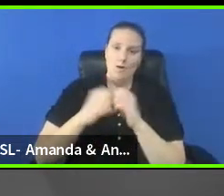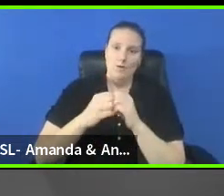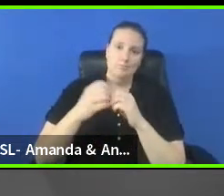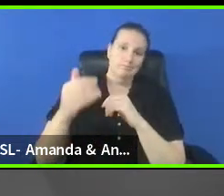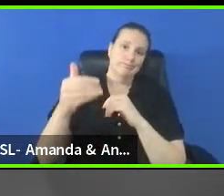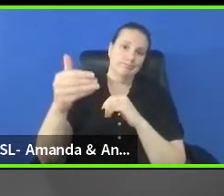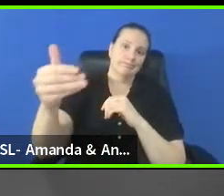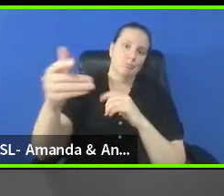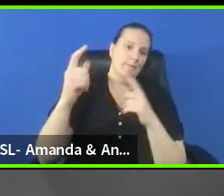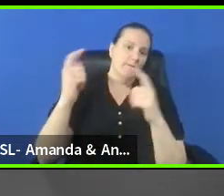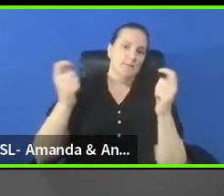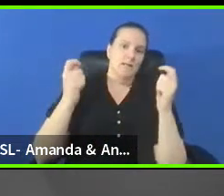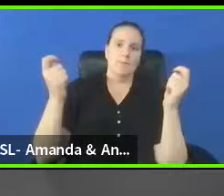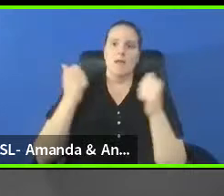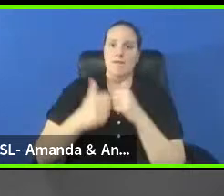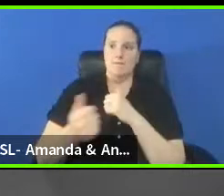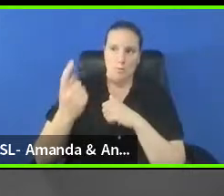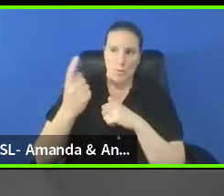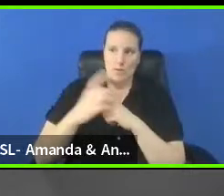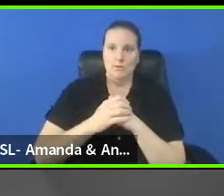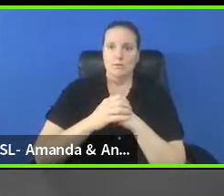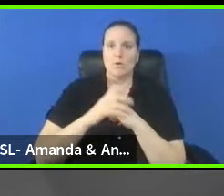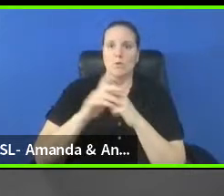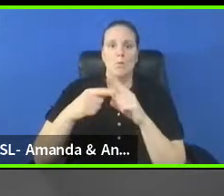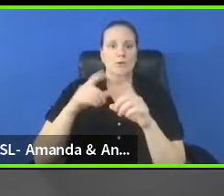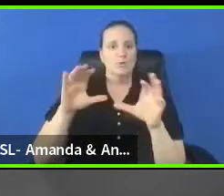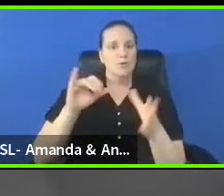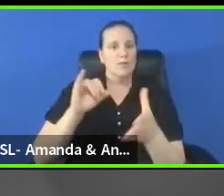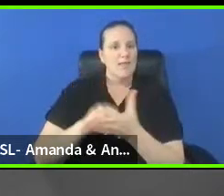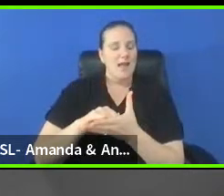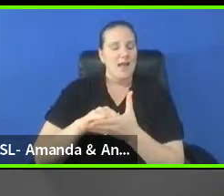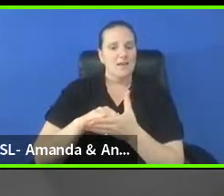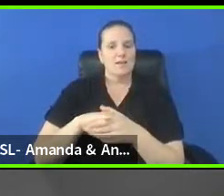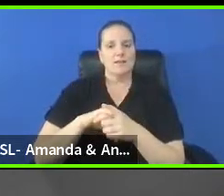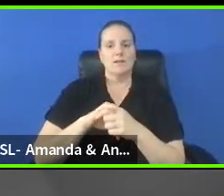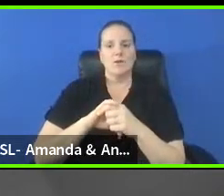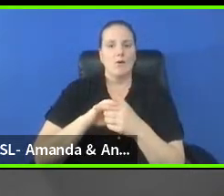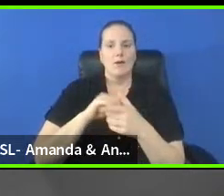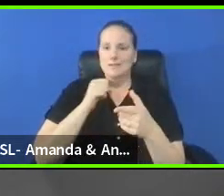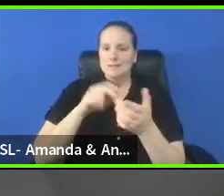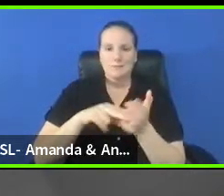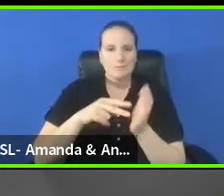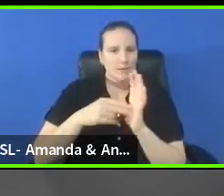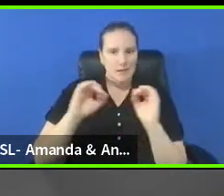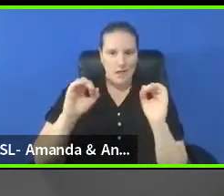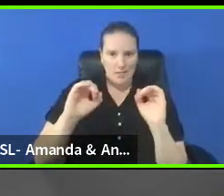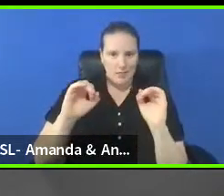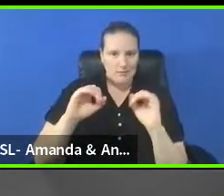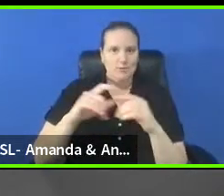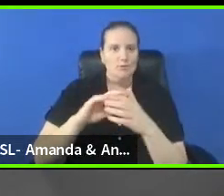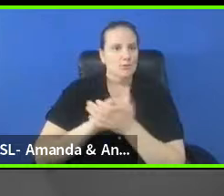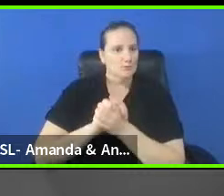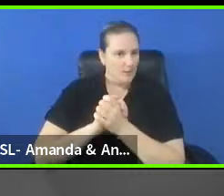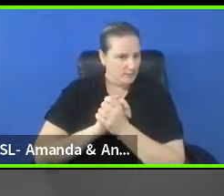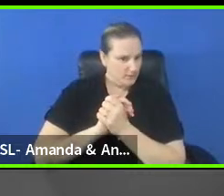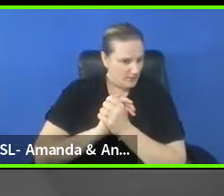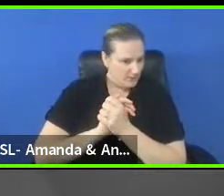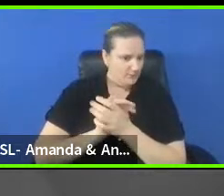you got to celebrate every one of them when you do it, or it doesn't mean anything. So